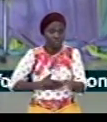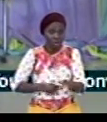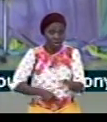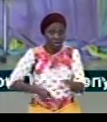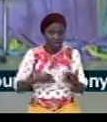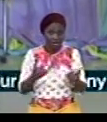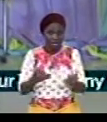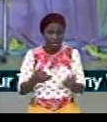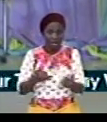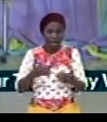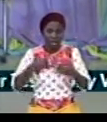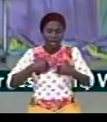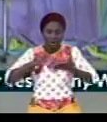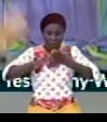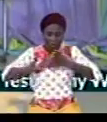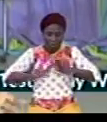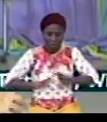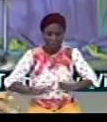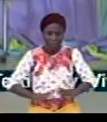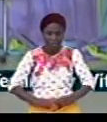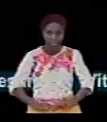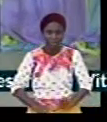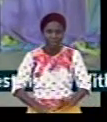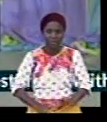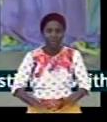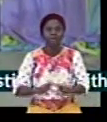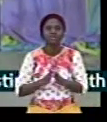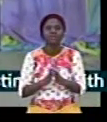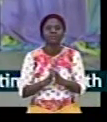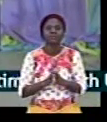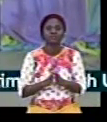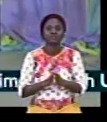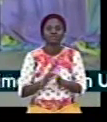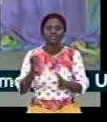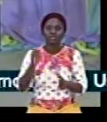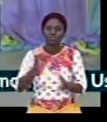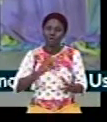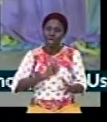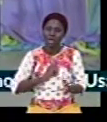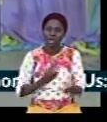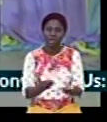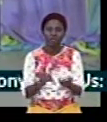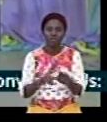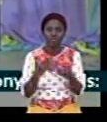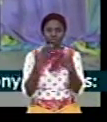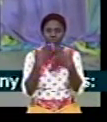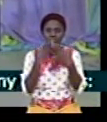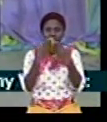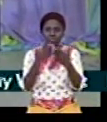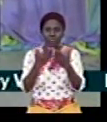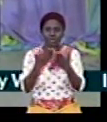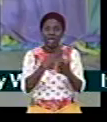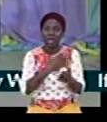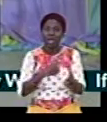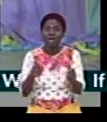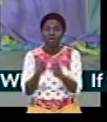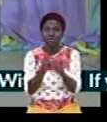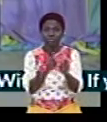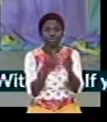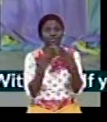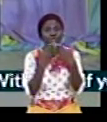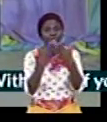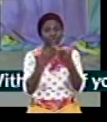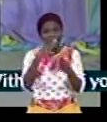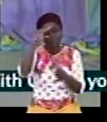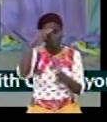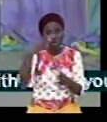gone down. It is not swollen again. So I want to thank God and thank the man of God who God has used